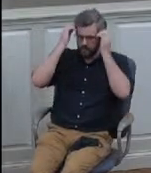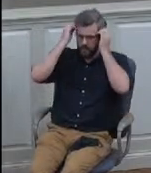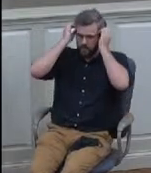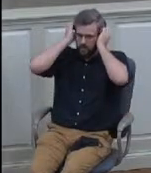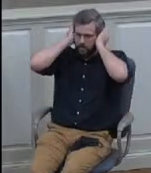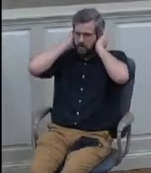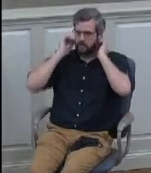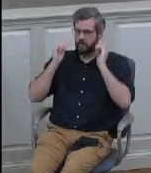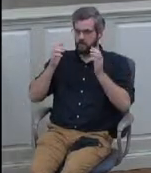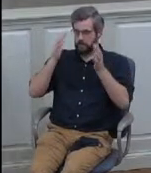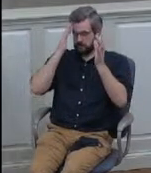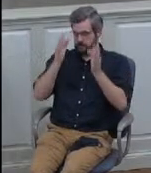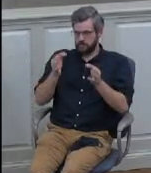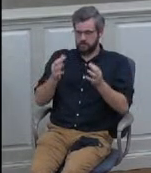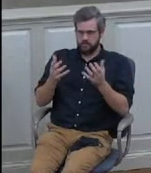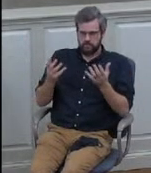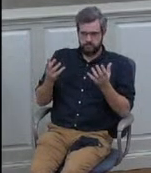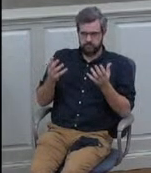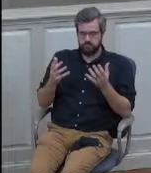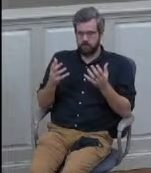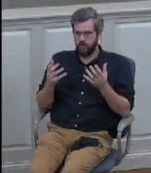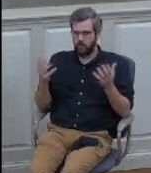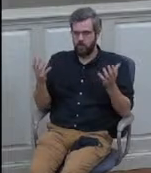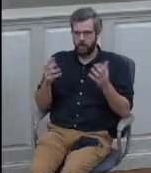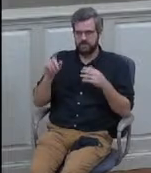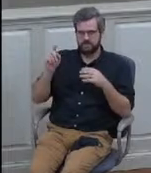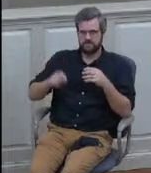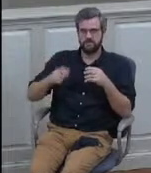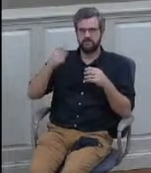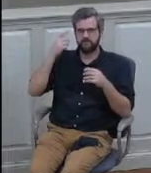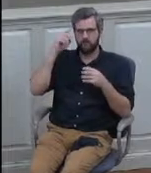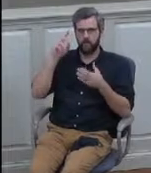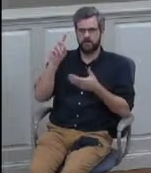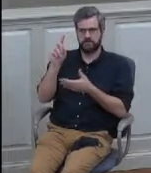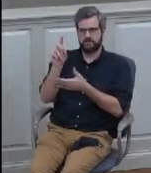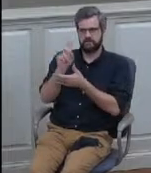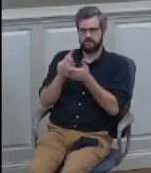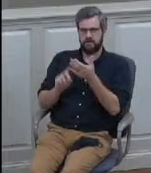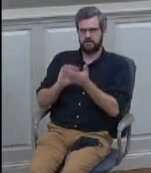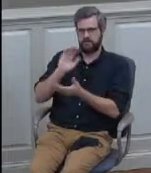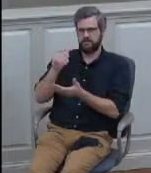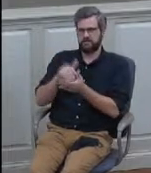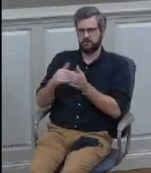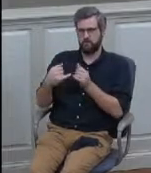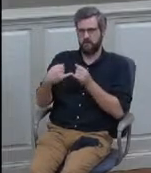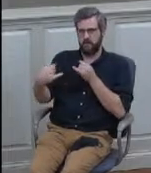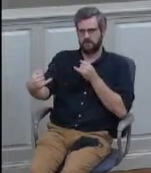decide how much it's going to take to design a center line that is